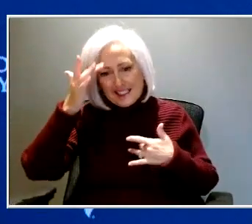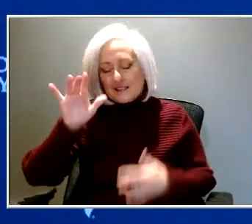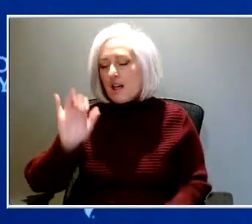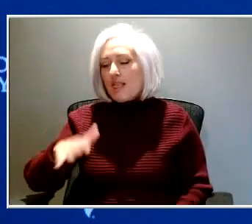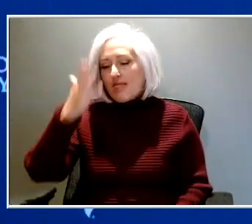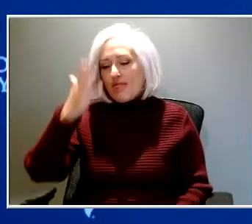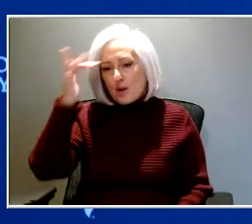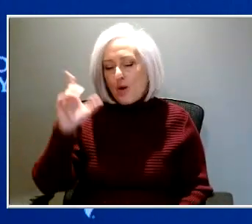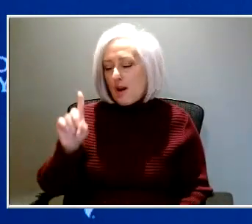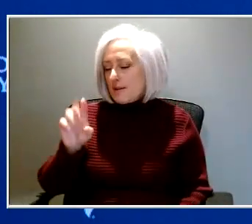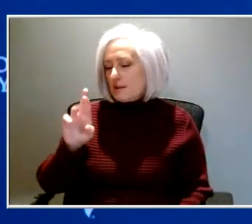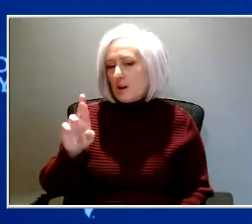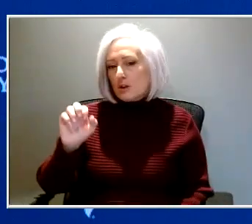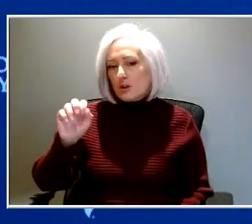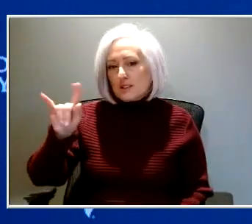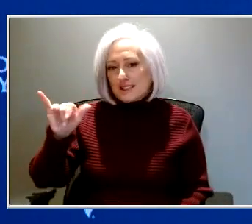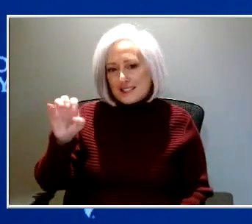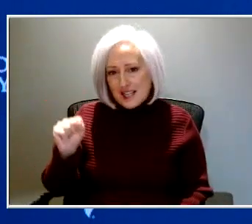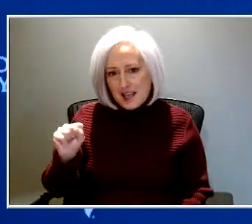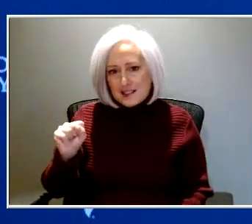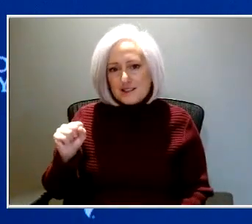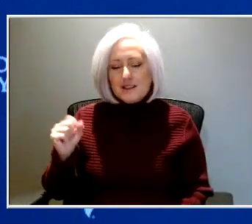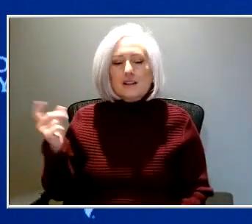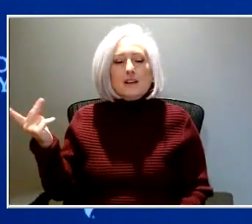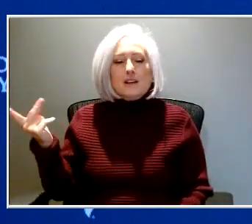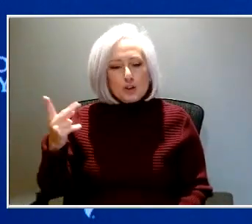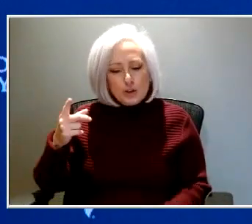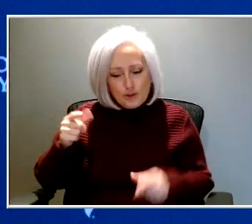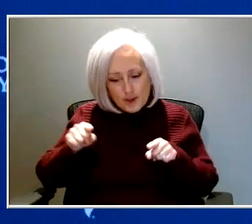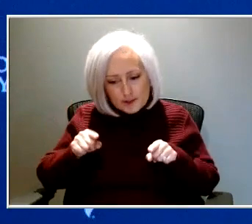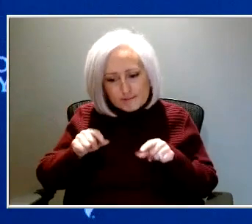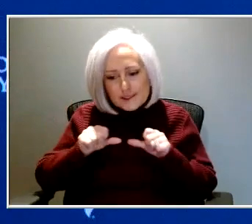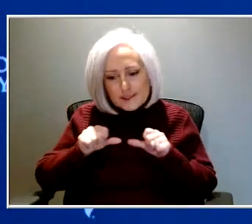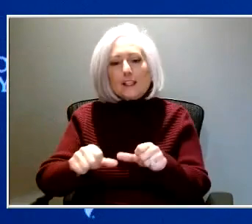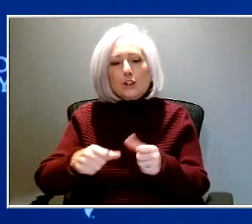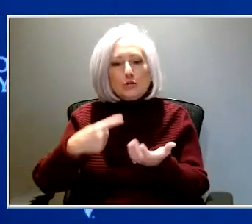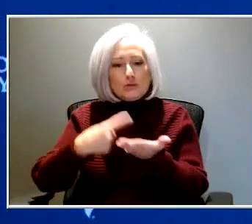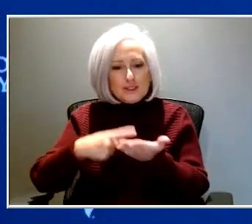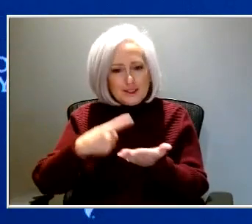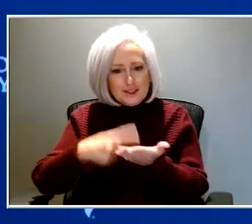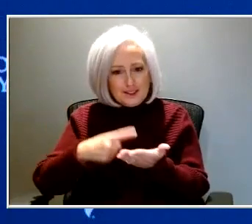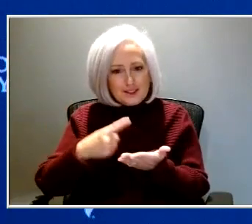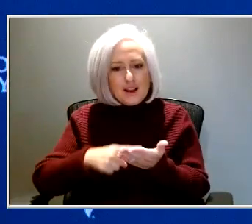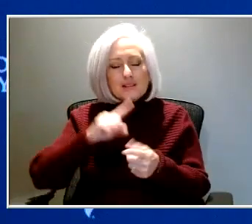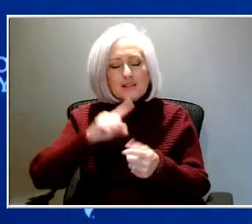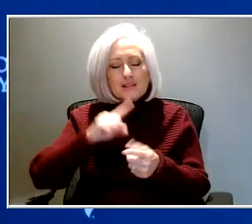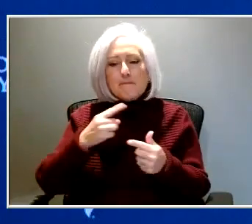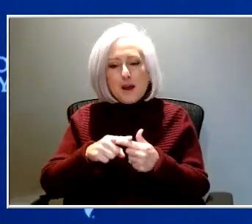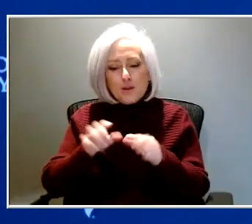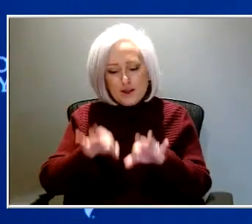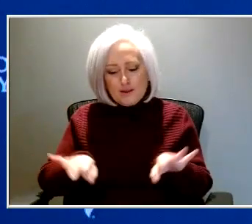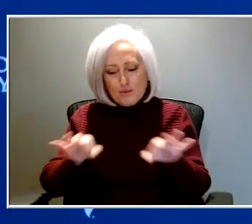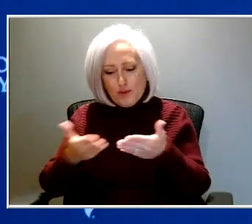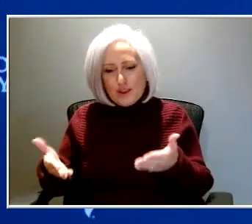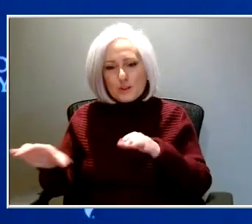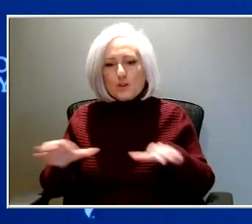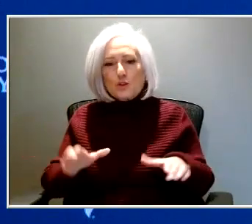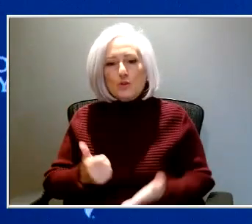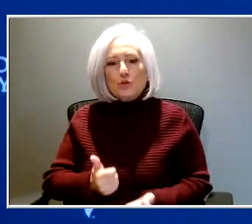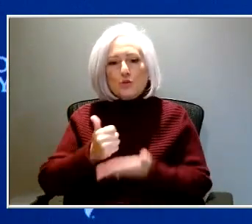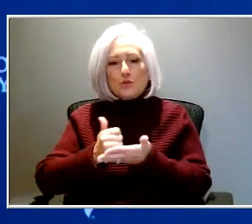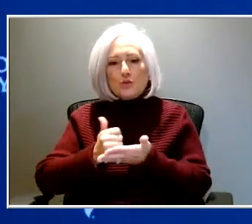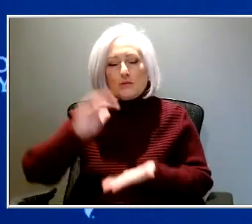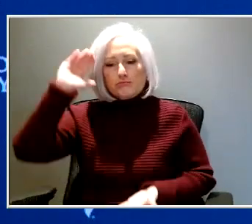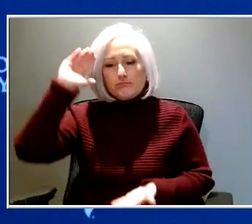about those pillars of infection prevention go with you everywhere, and they will help reduce your risk of getting these things. The most important one